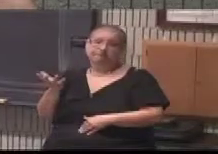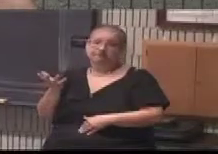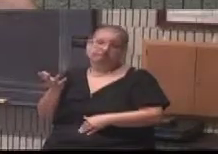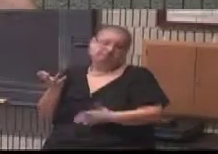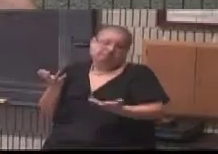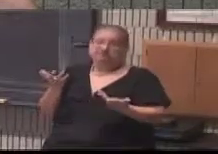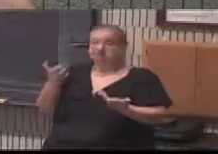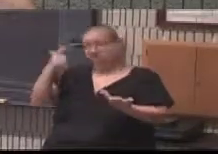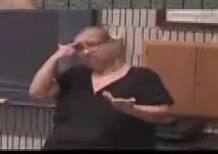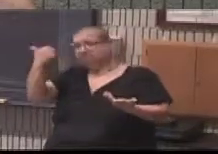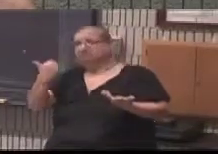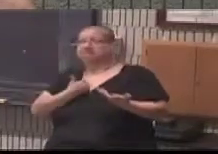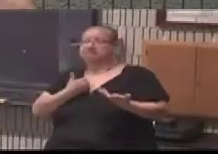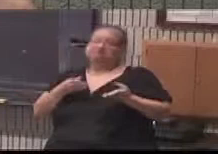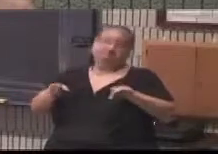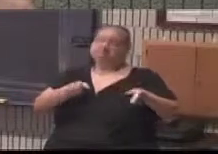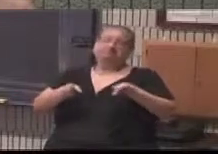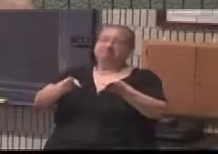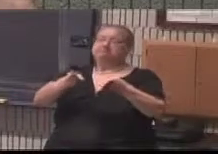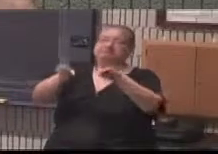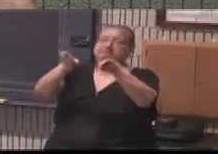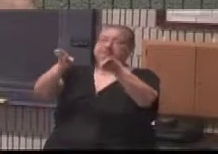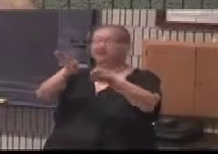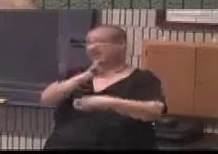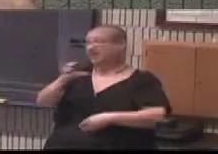way. So yeah, I think you'll find that